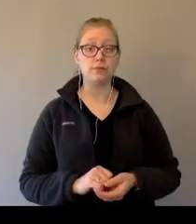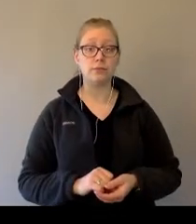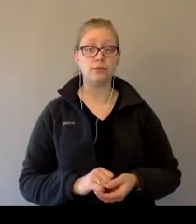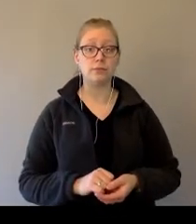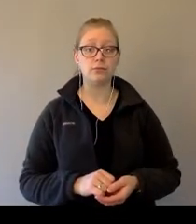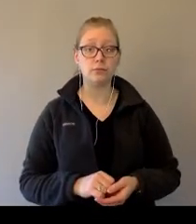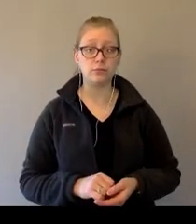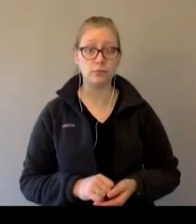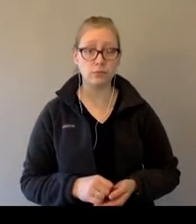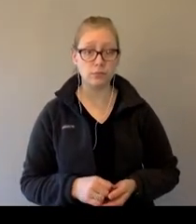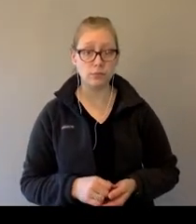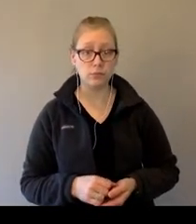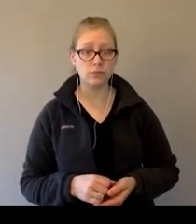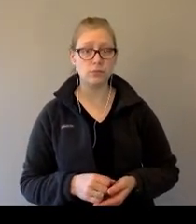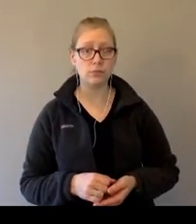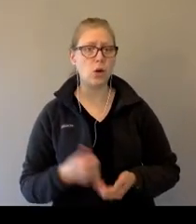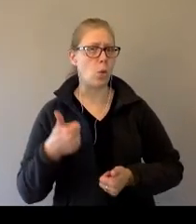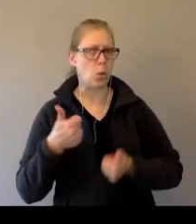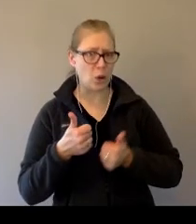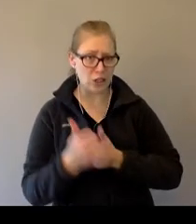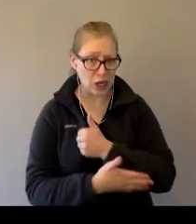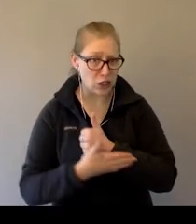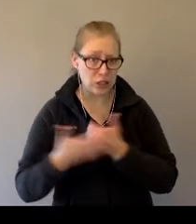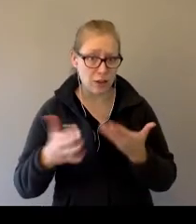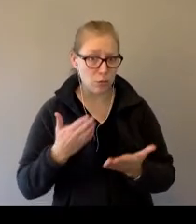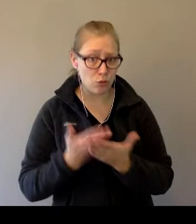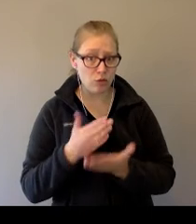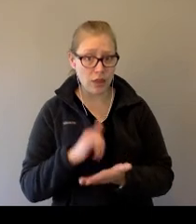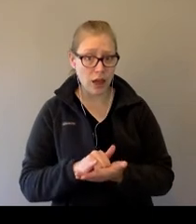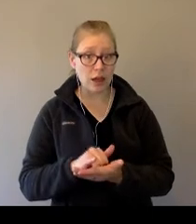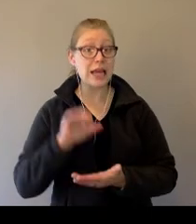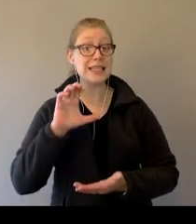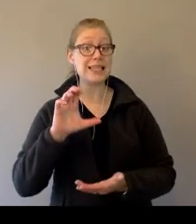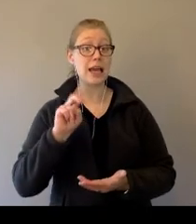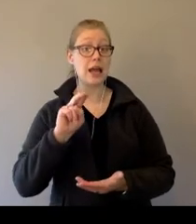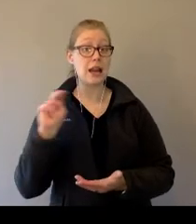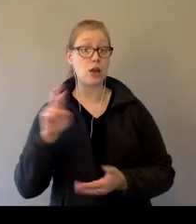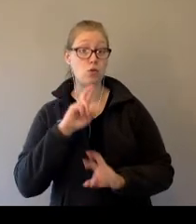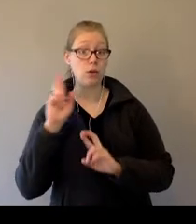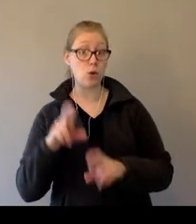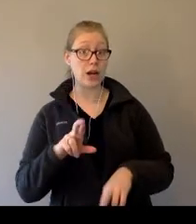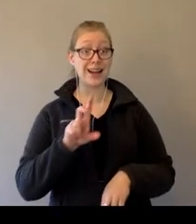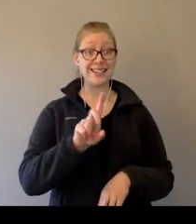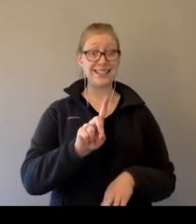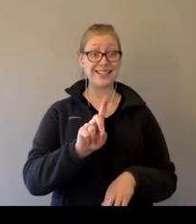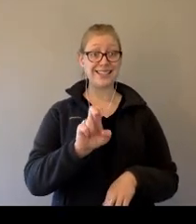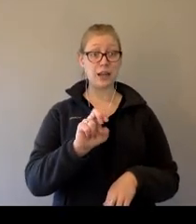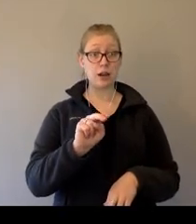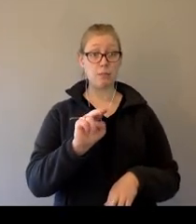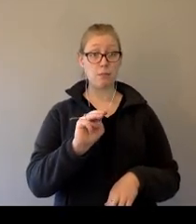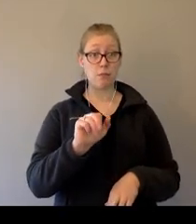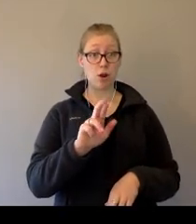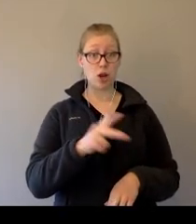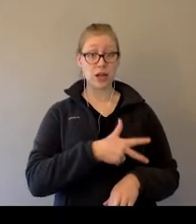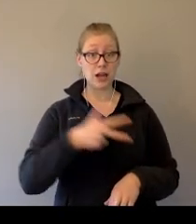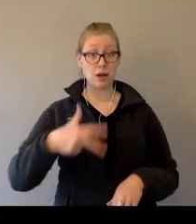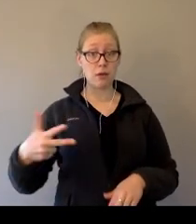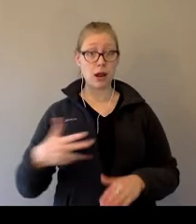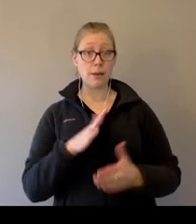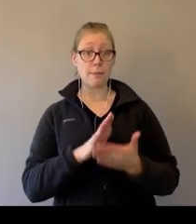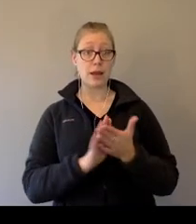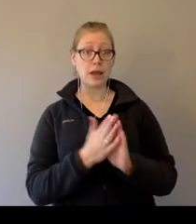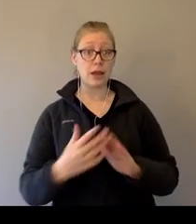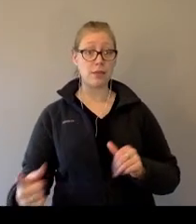countries have proven this, right? Well, CNN reported Denmark became the first country in Western Europe to